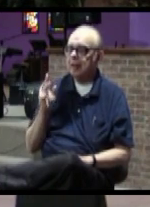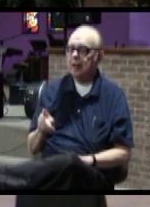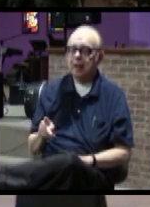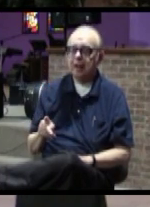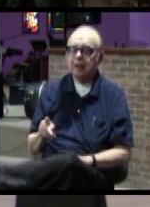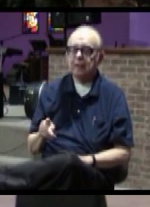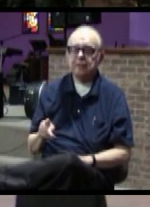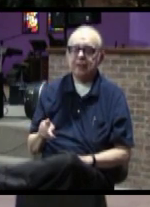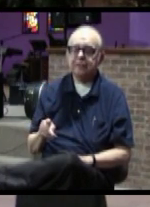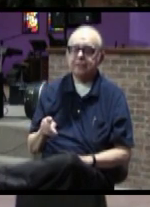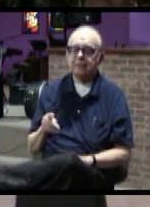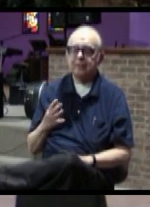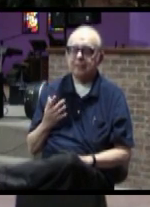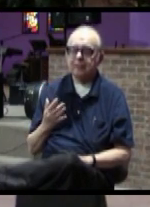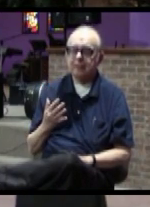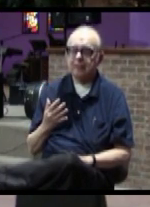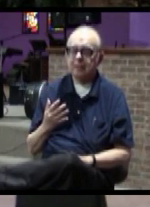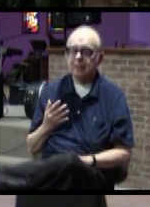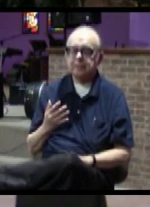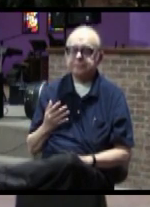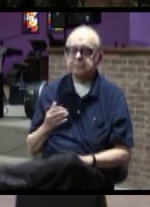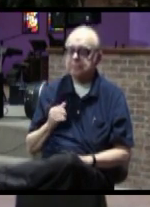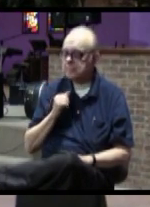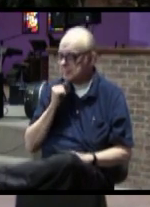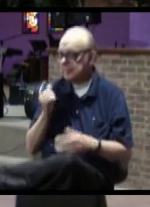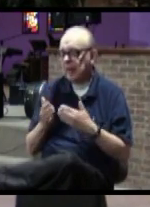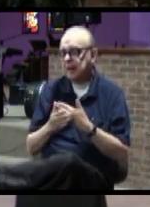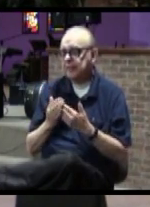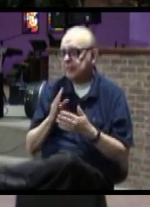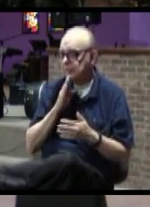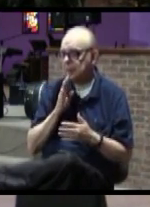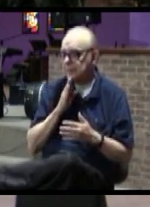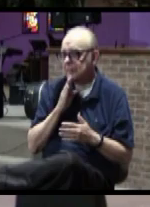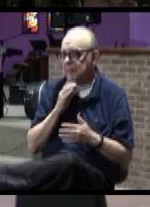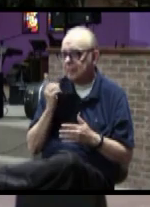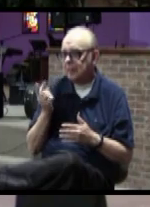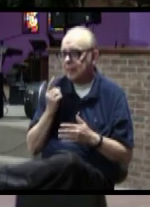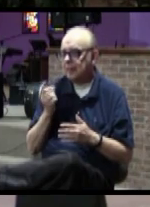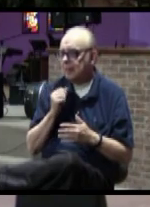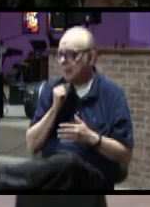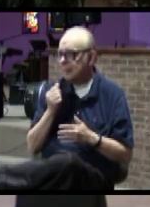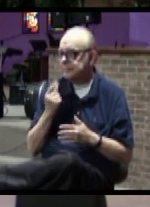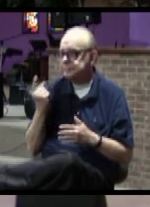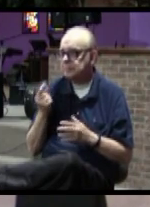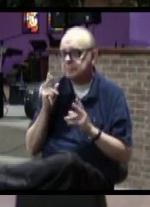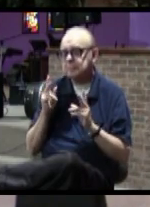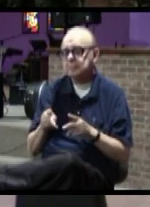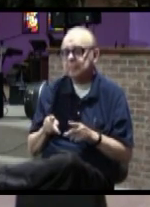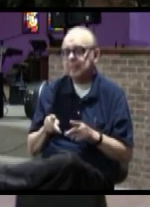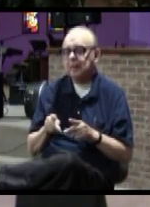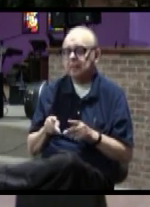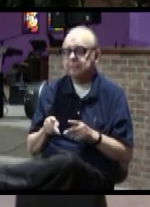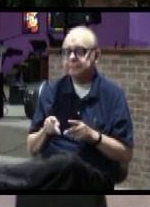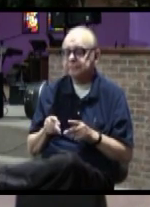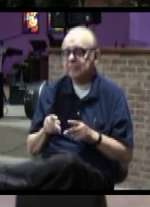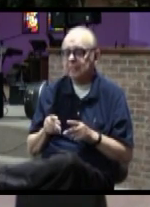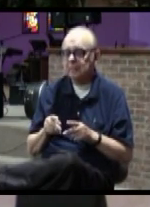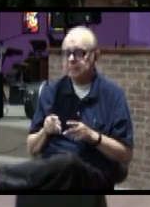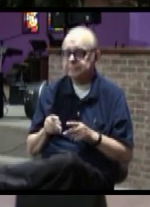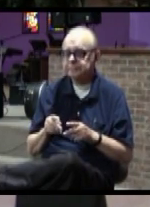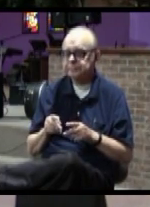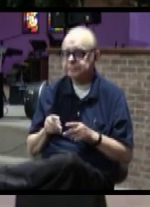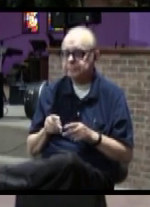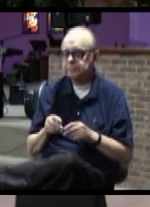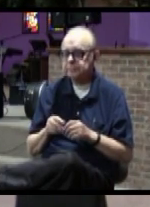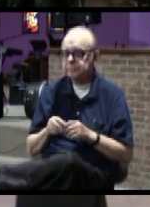I've not always been a person that's been personable. I've always not been a person that's easy to talk to. I've not always been a person